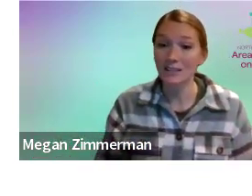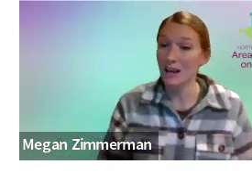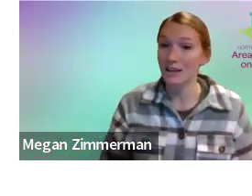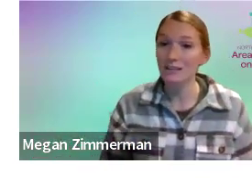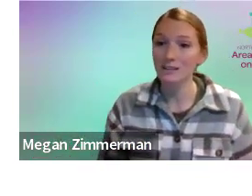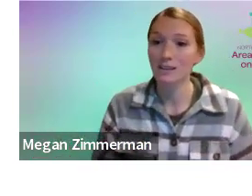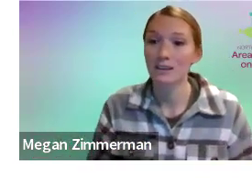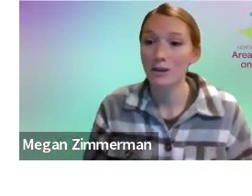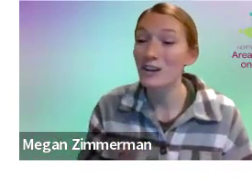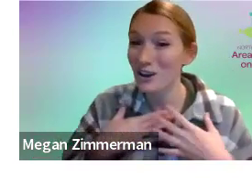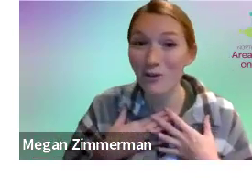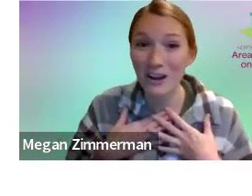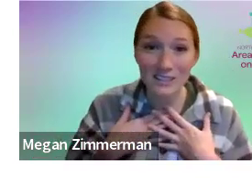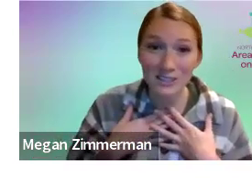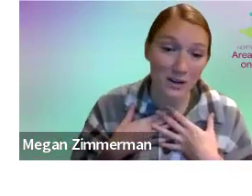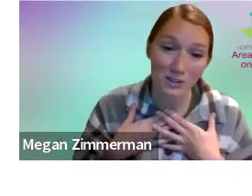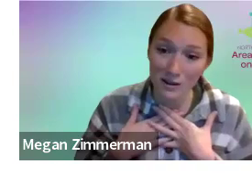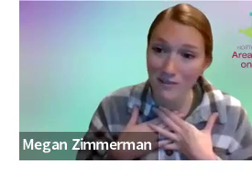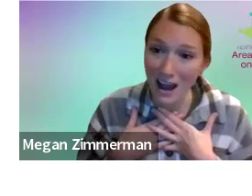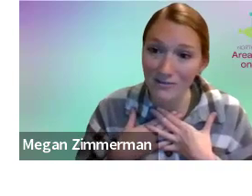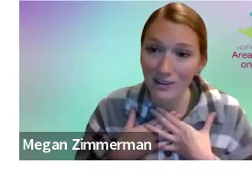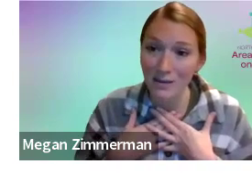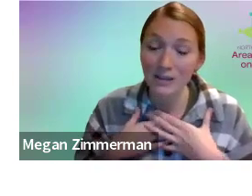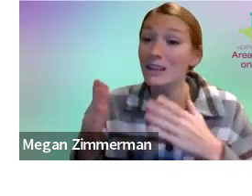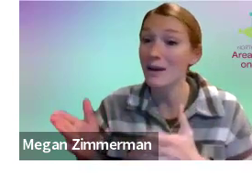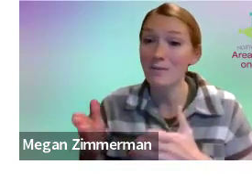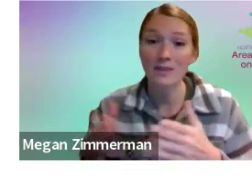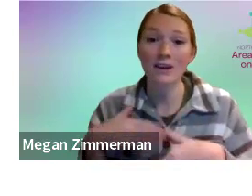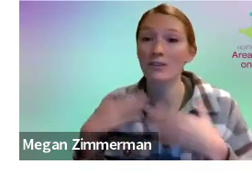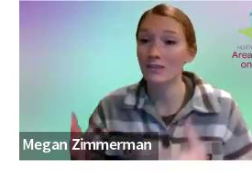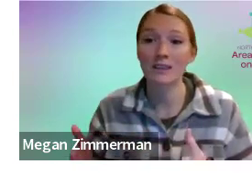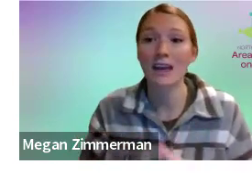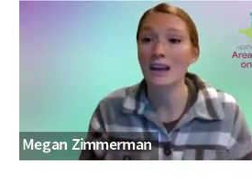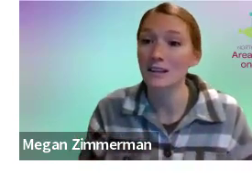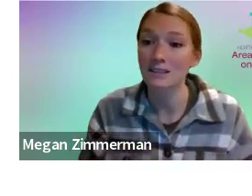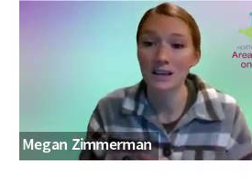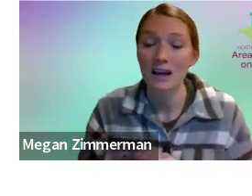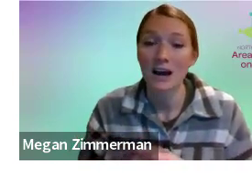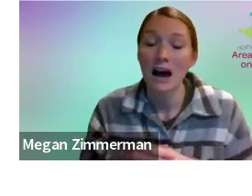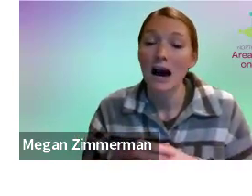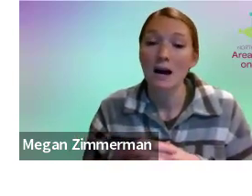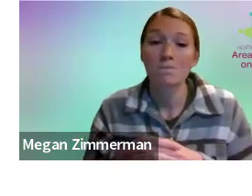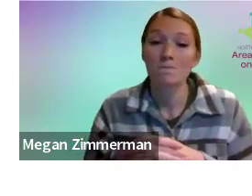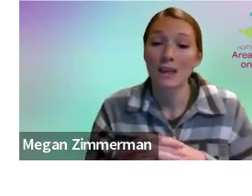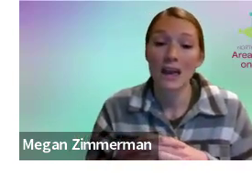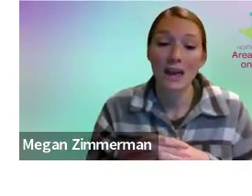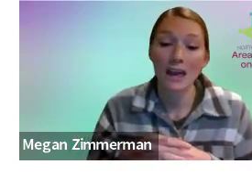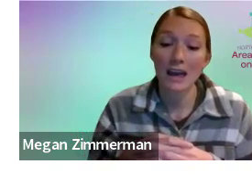in the 1980s, and we know it's 2025, but to them, they're living in the 80s.